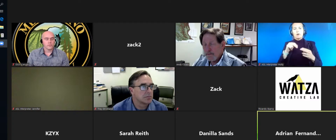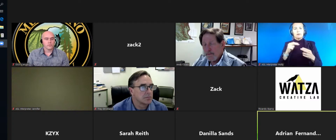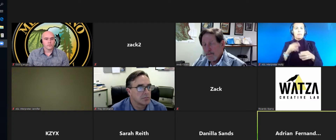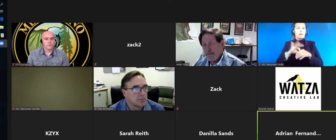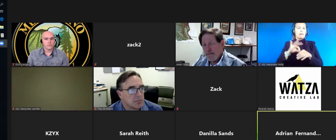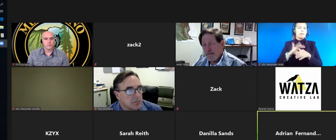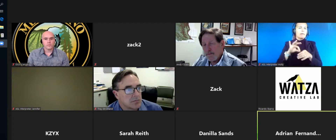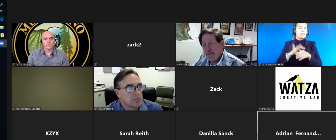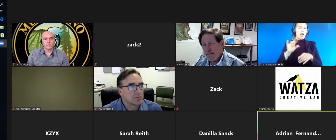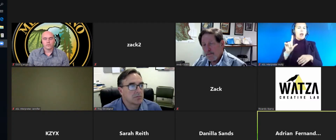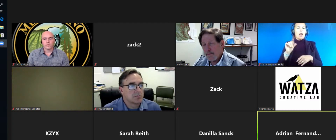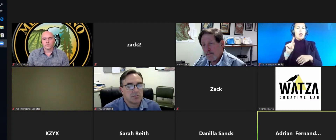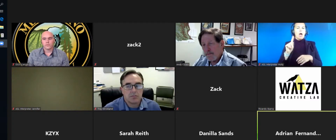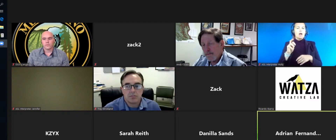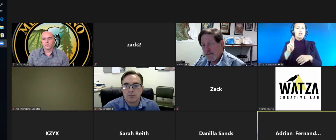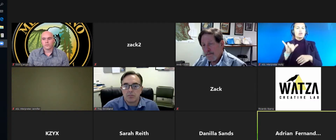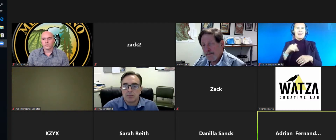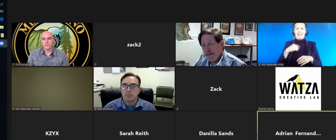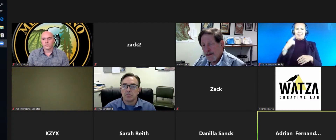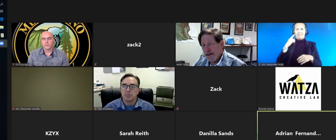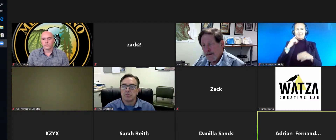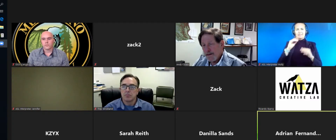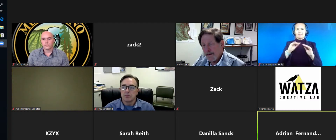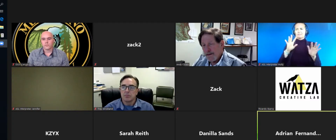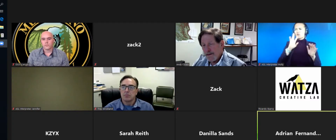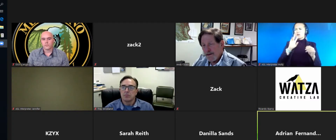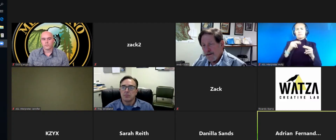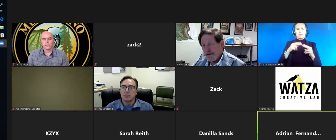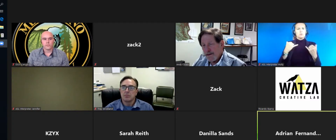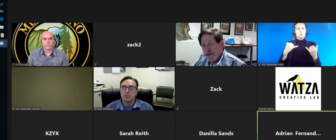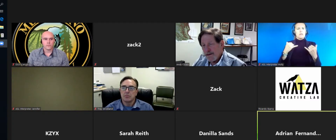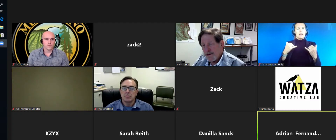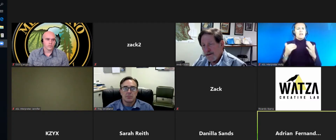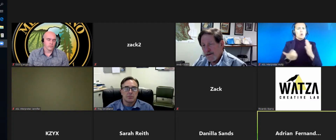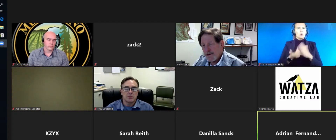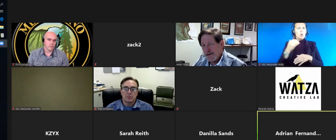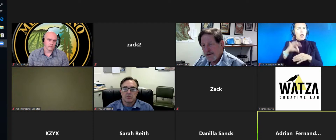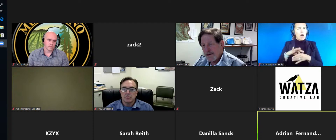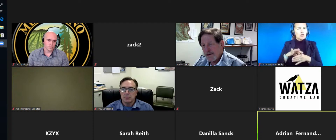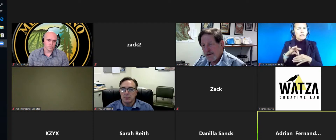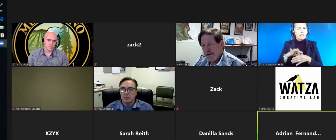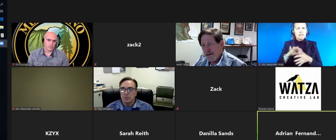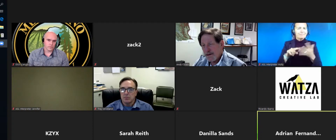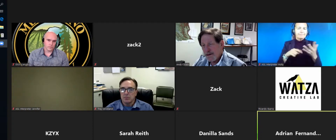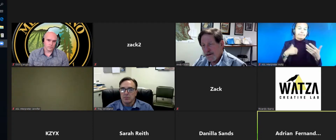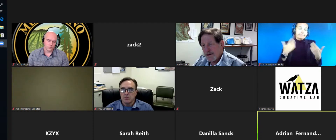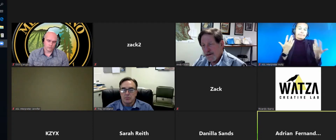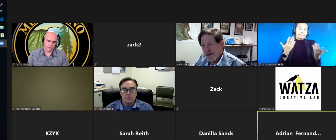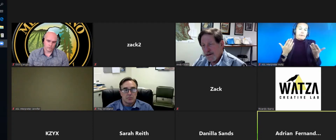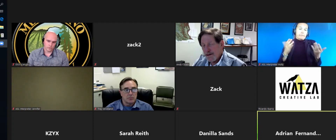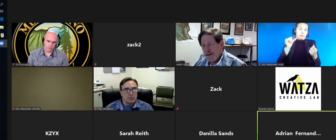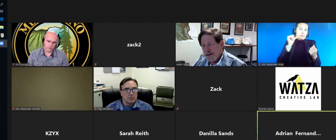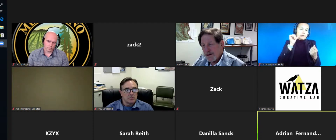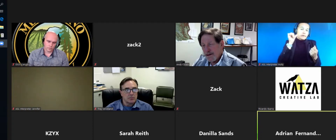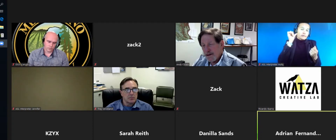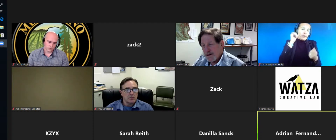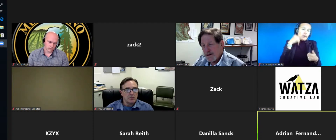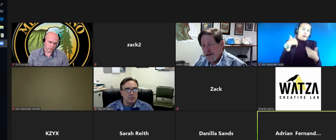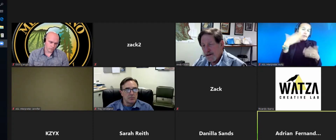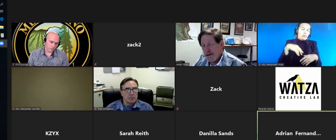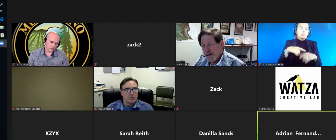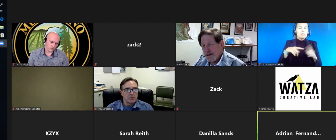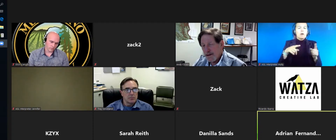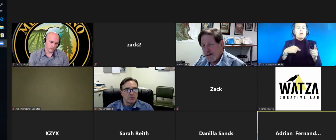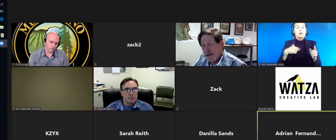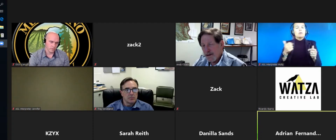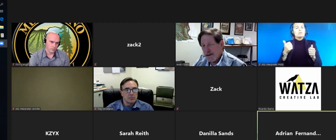I think today he announced the new ones, or maybe that was yesterday. And so they're definitely trying